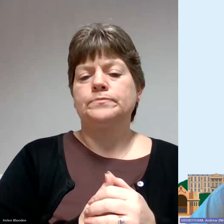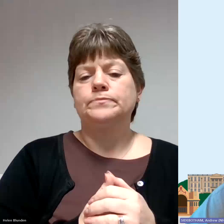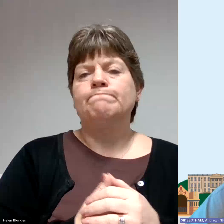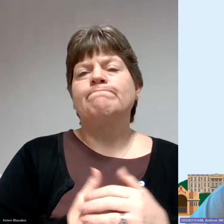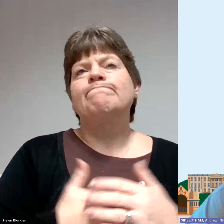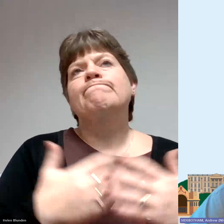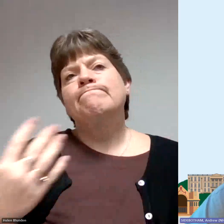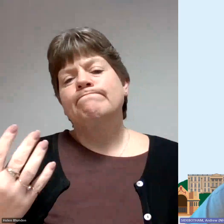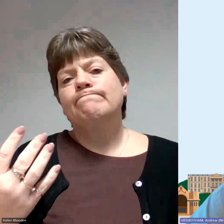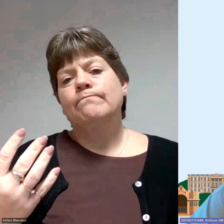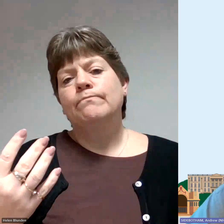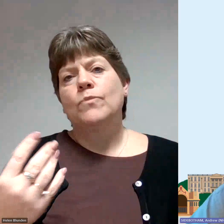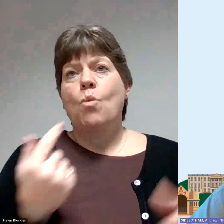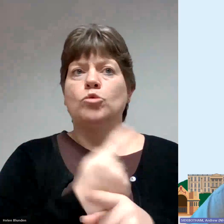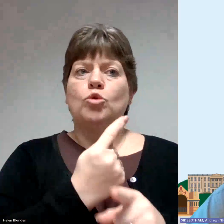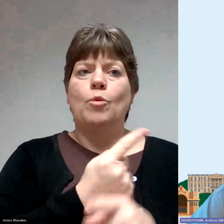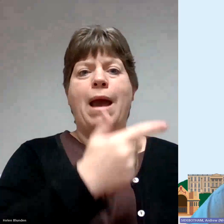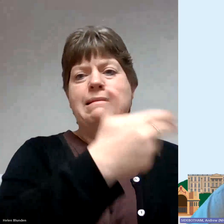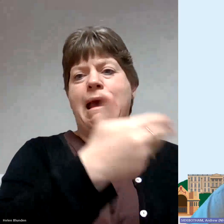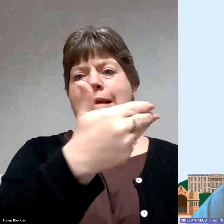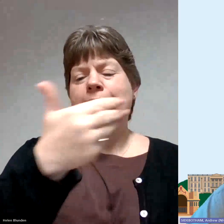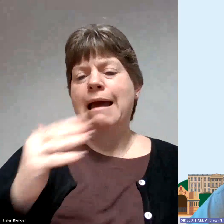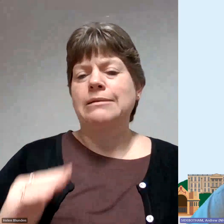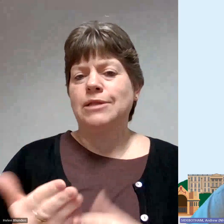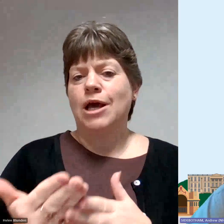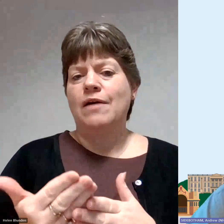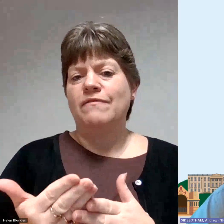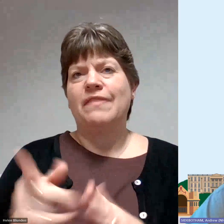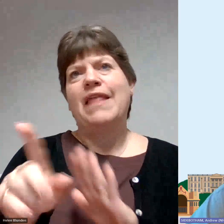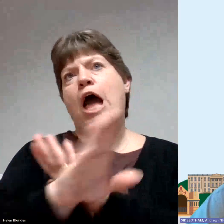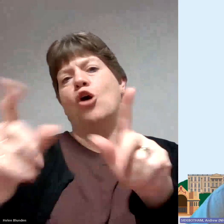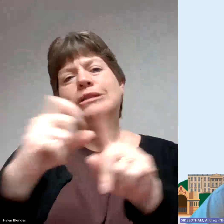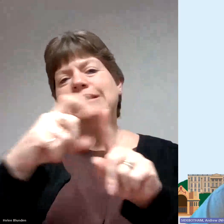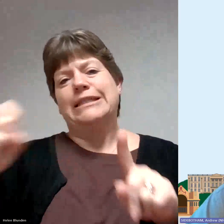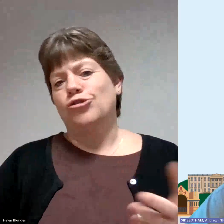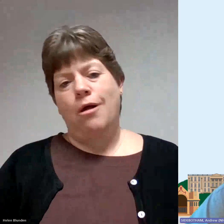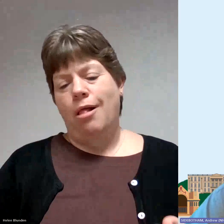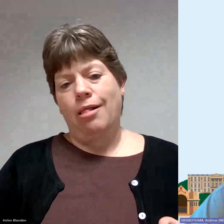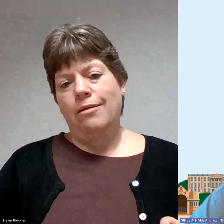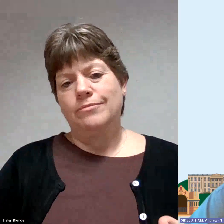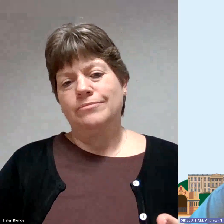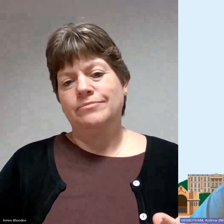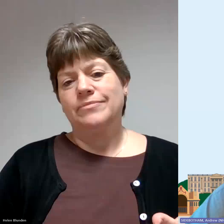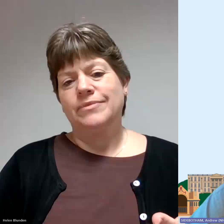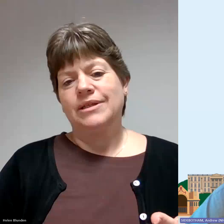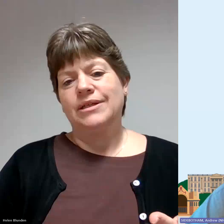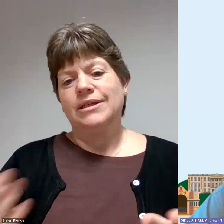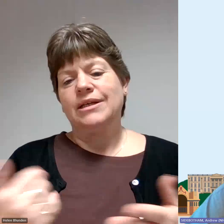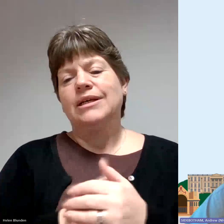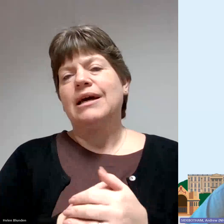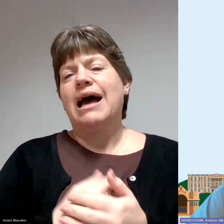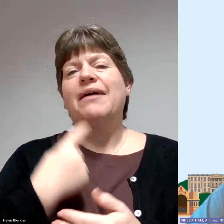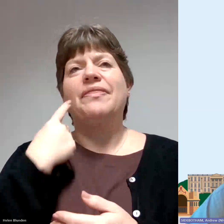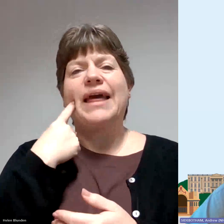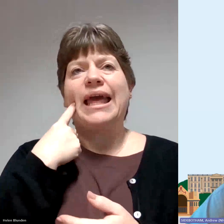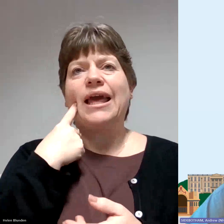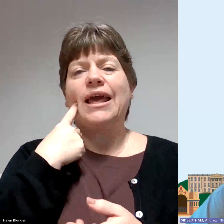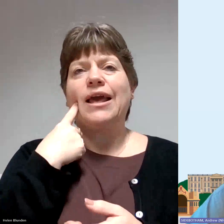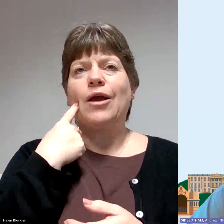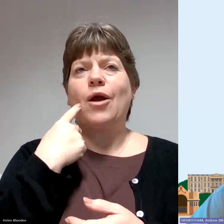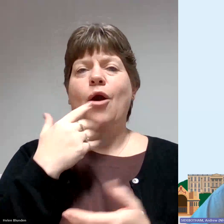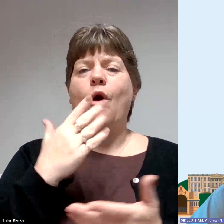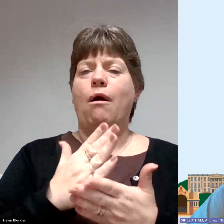Obviously, in terms of 999 services, they're non-digital, and I think we